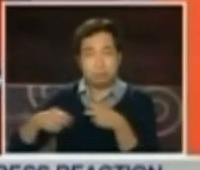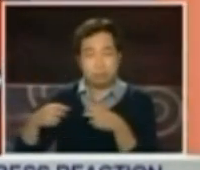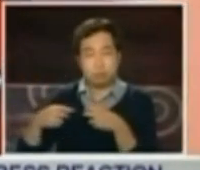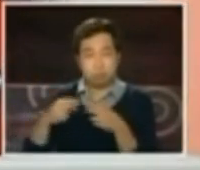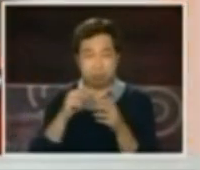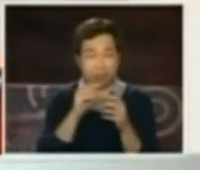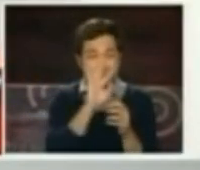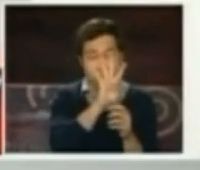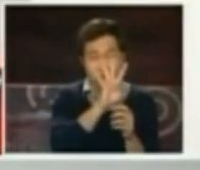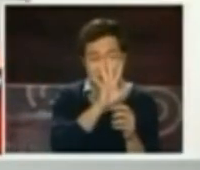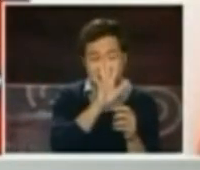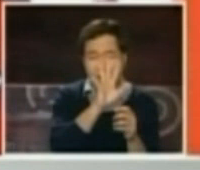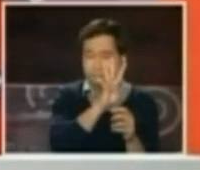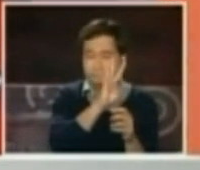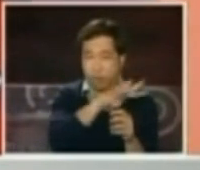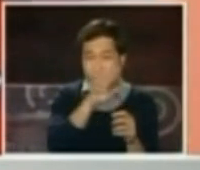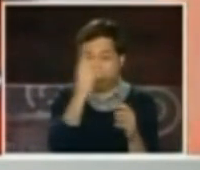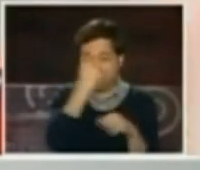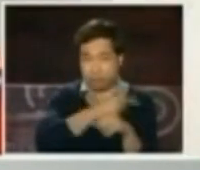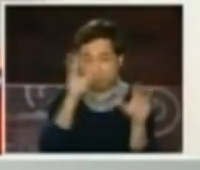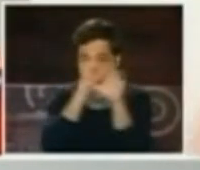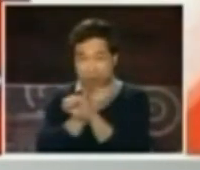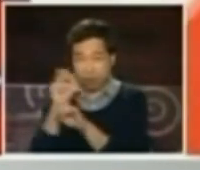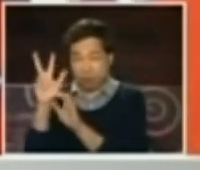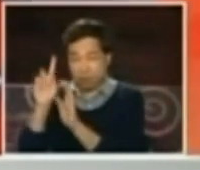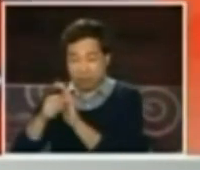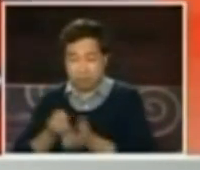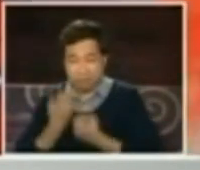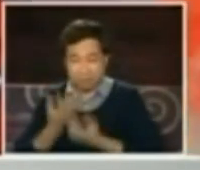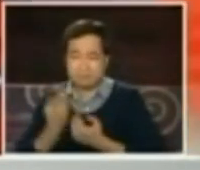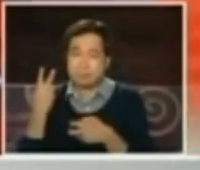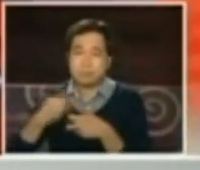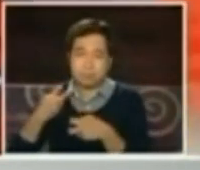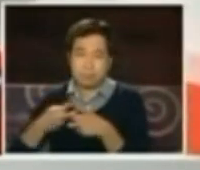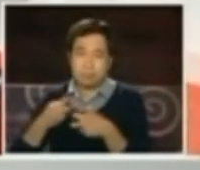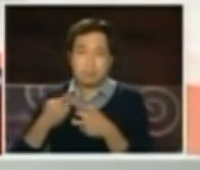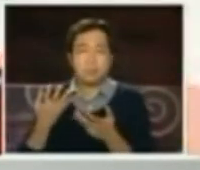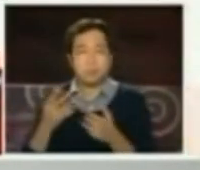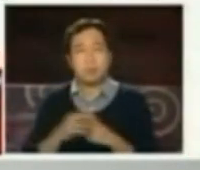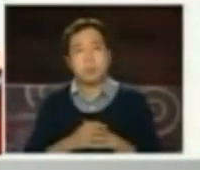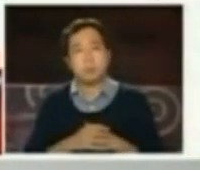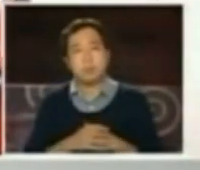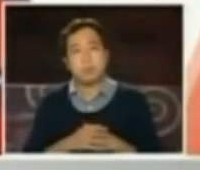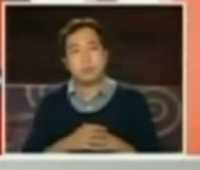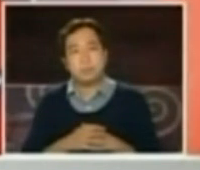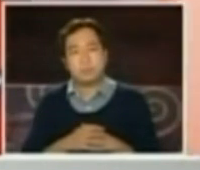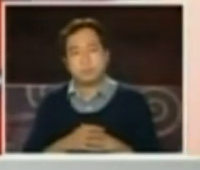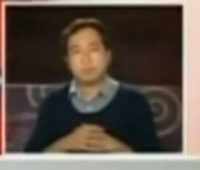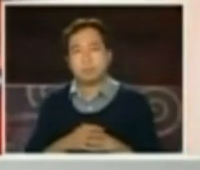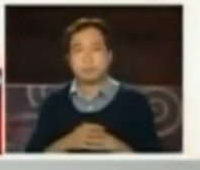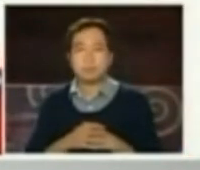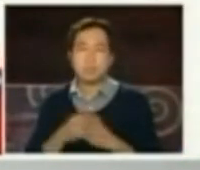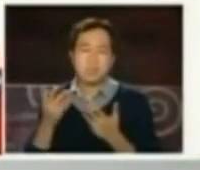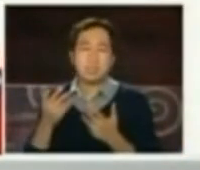And that's why I suppose the Senate President said earlier that, okay, we would not limit it to 2 or 4 minutes. Mm-hmm. You can be have a